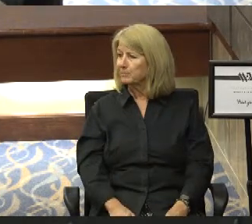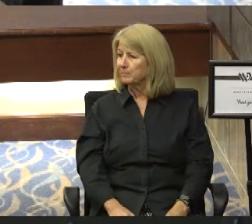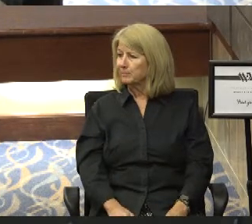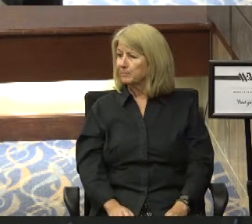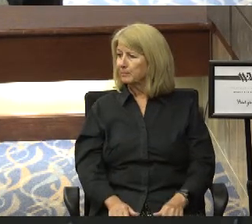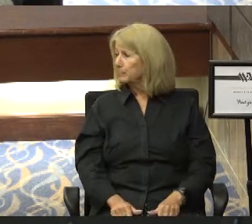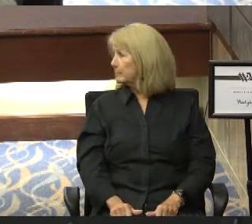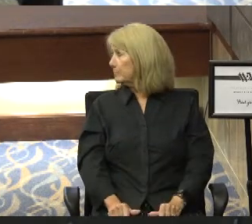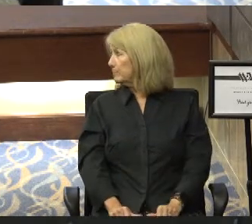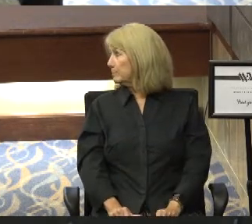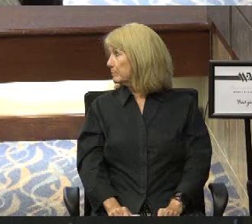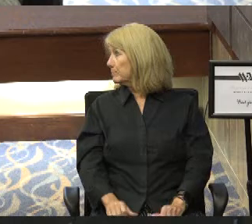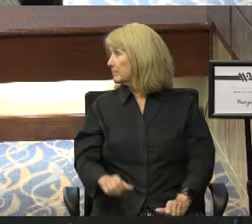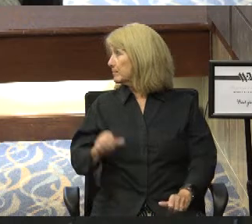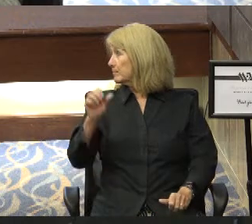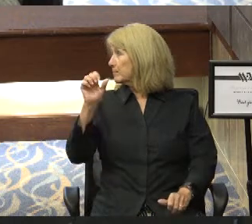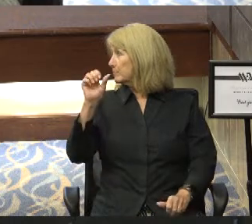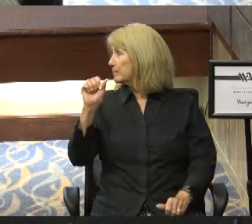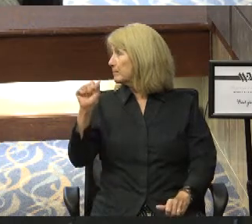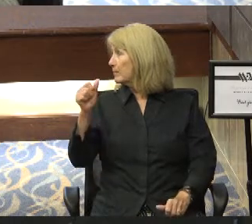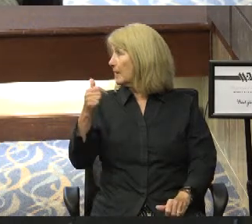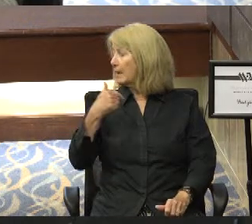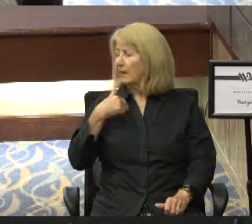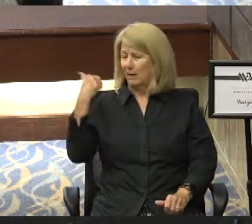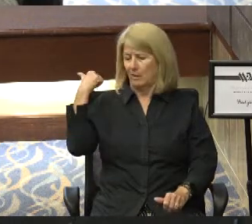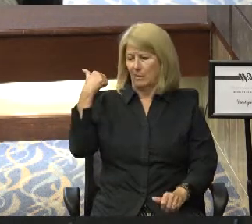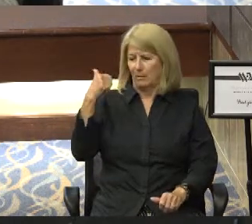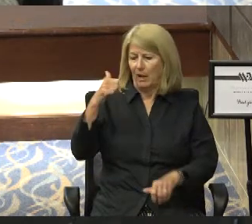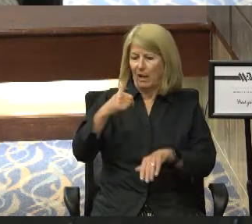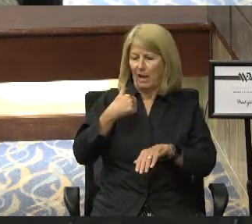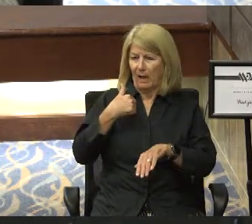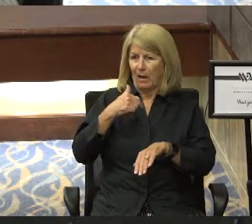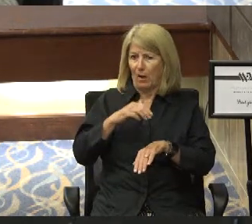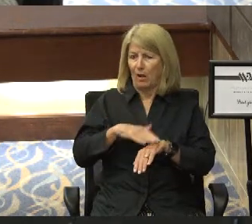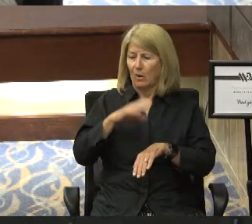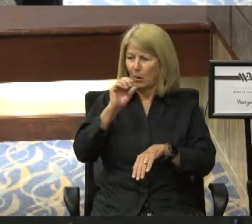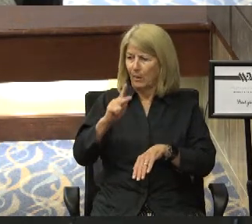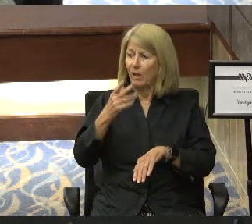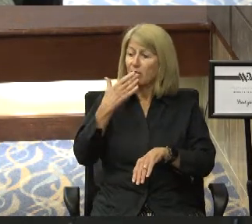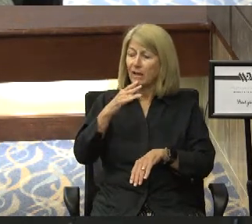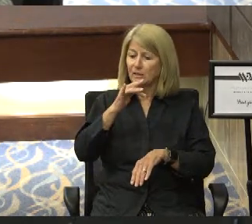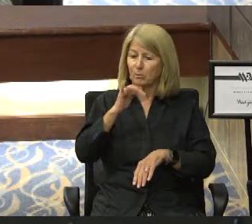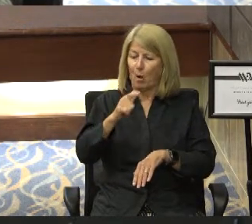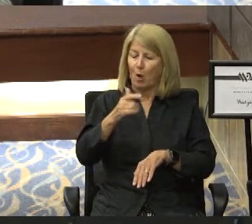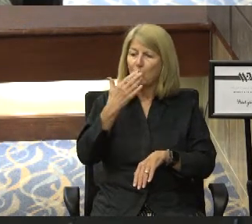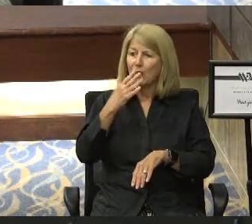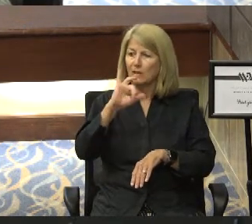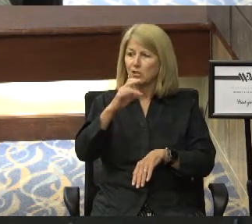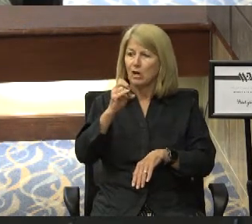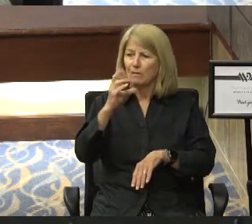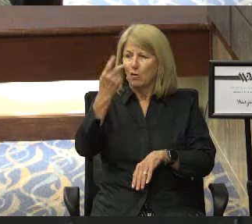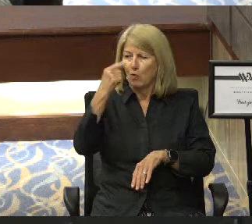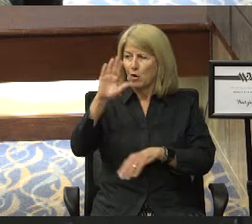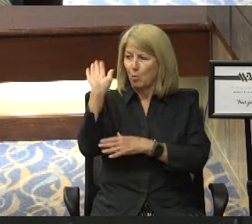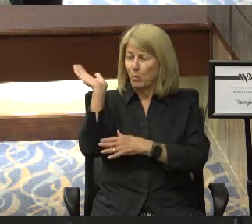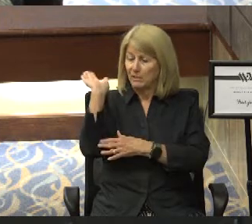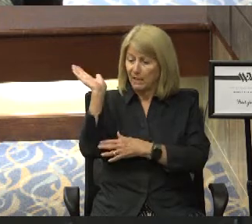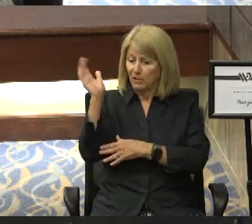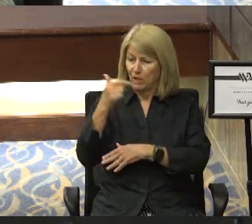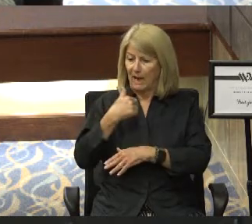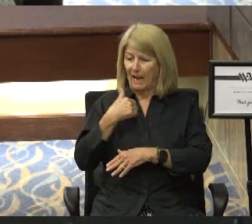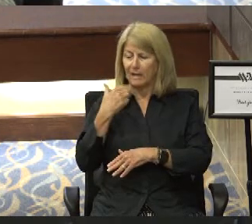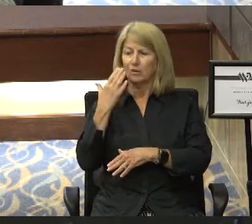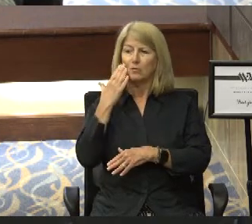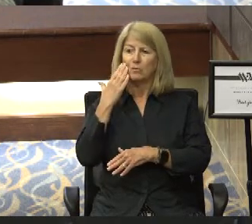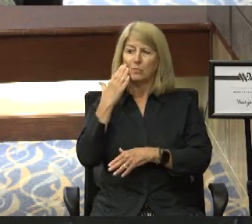Can y'all hear me? We can hear you. Okay. So thanks, Paul. Thanks, Jennifer, for your presentation. I